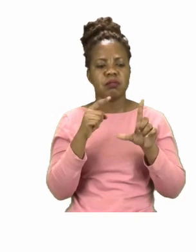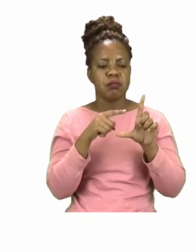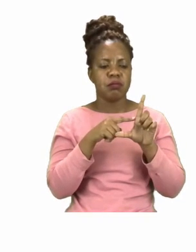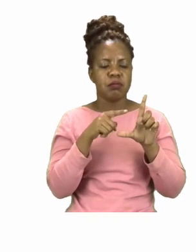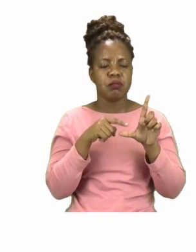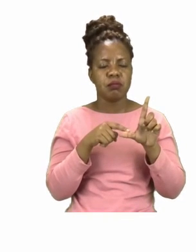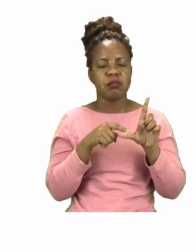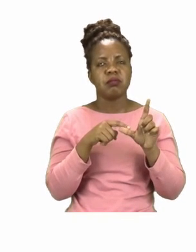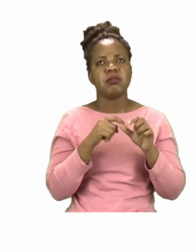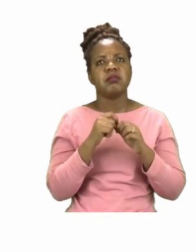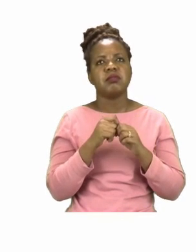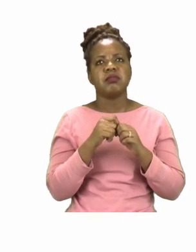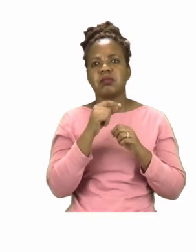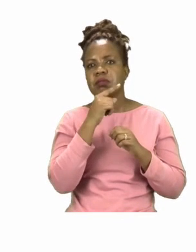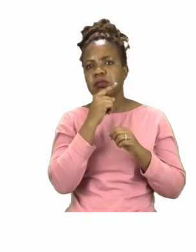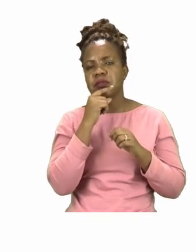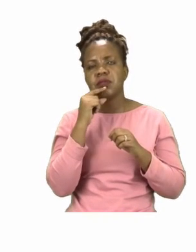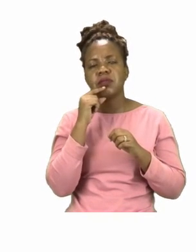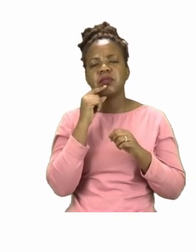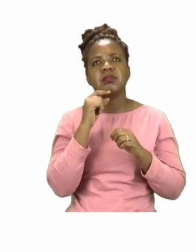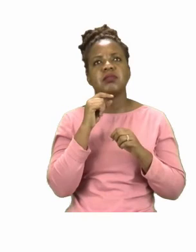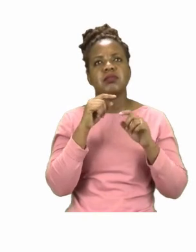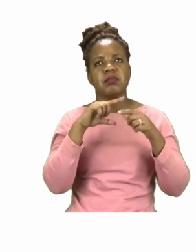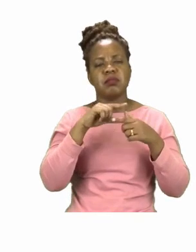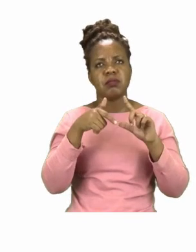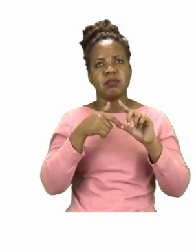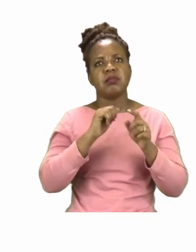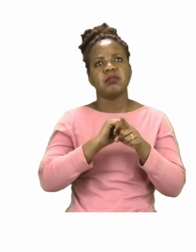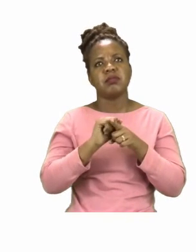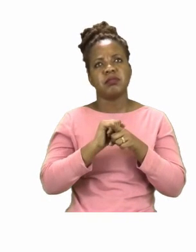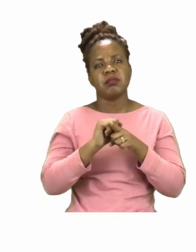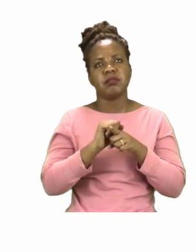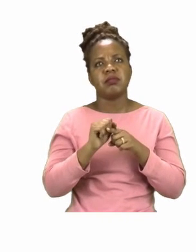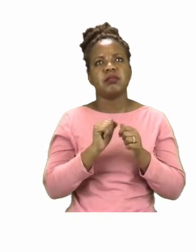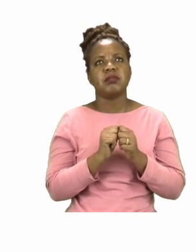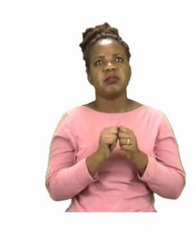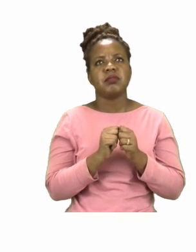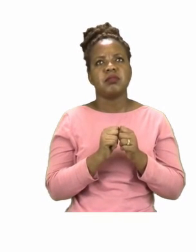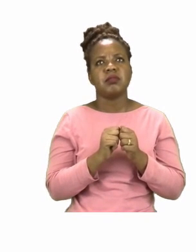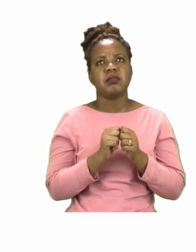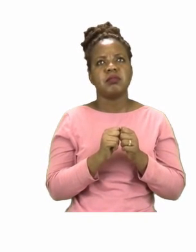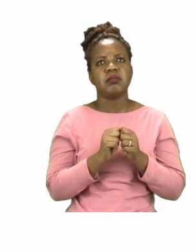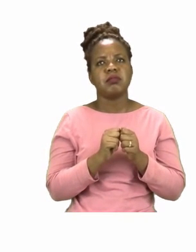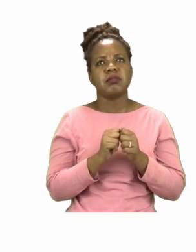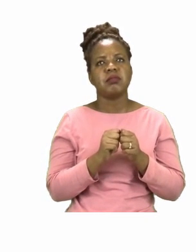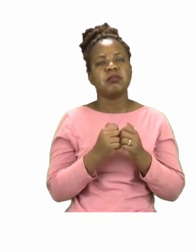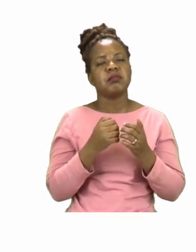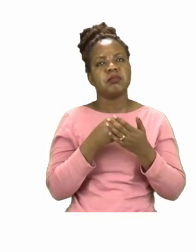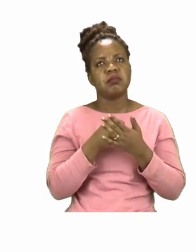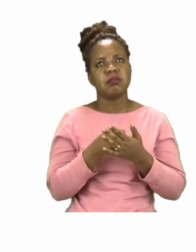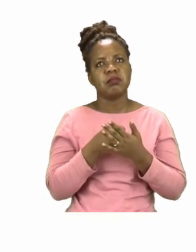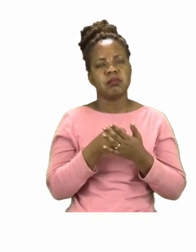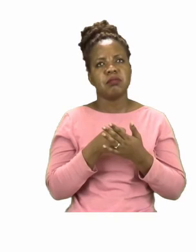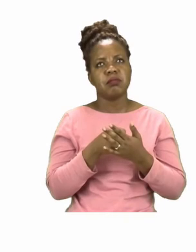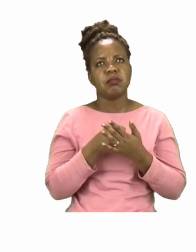to make everything be filled in. I know it's tempting to leave some out, but try and